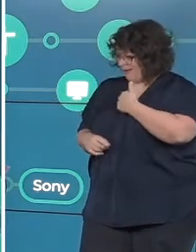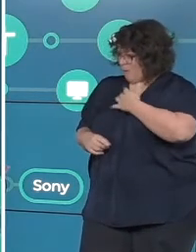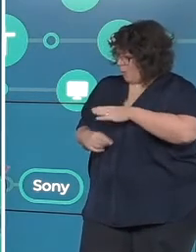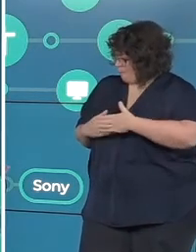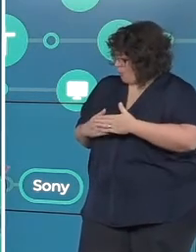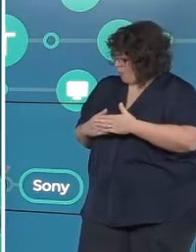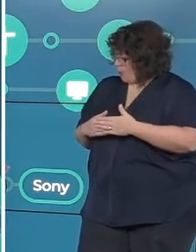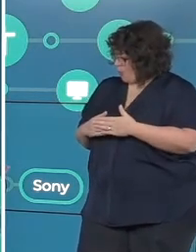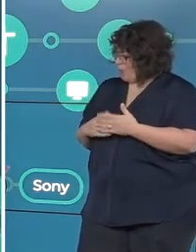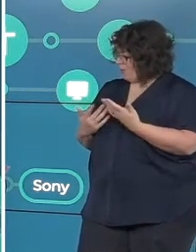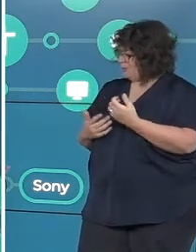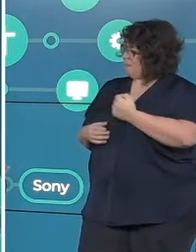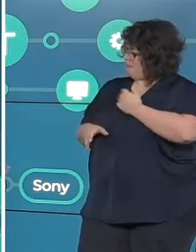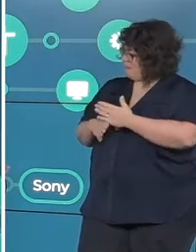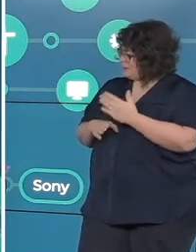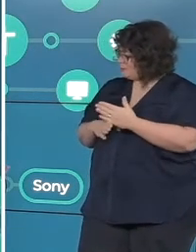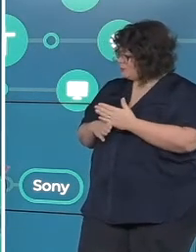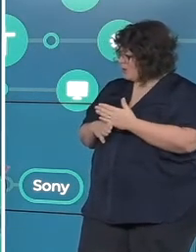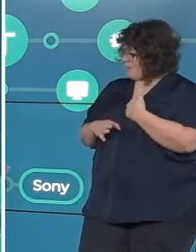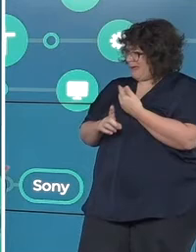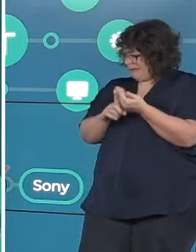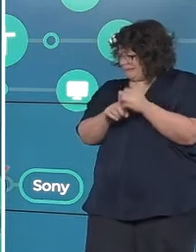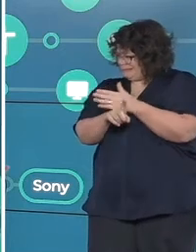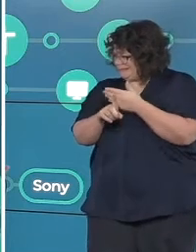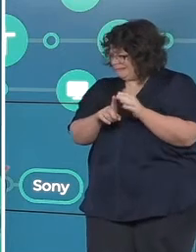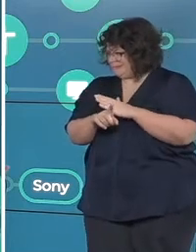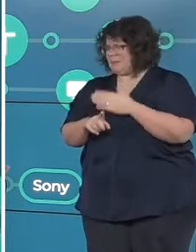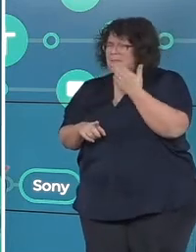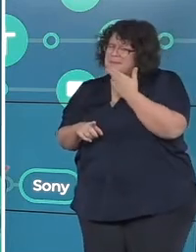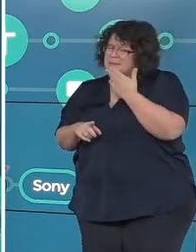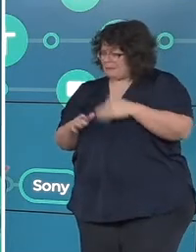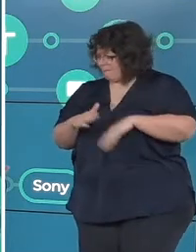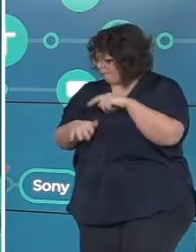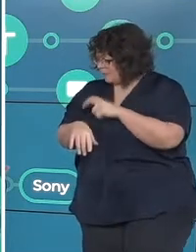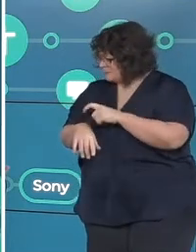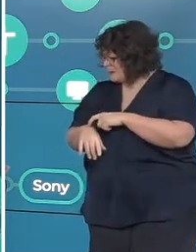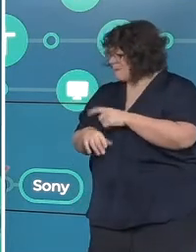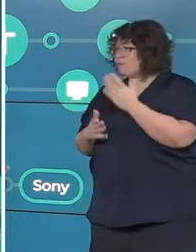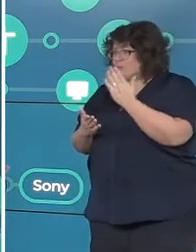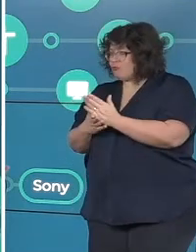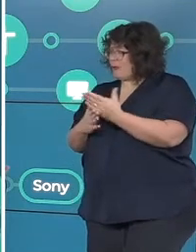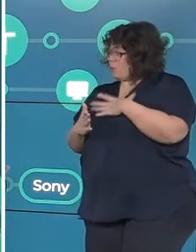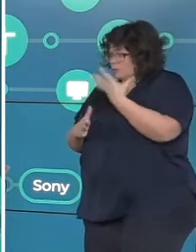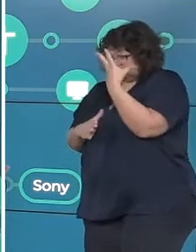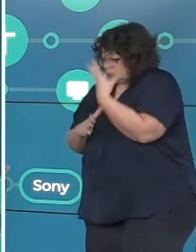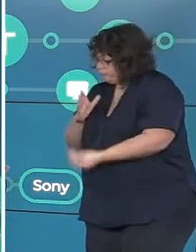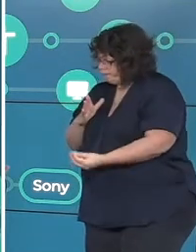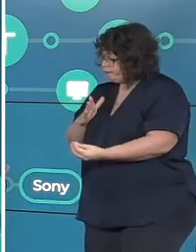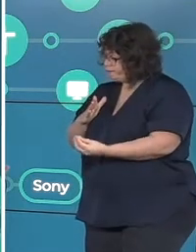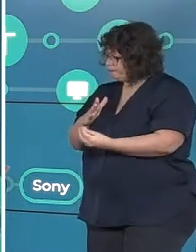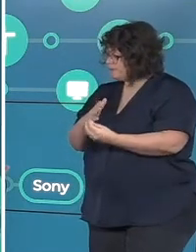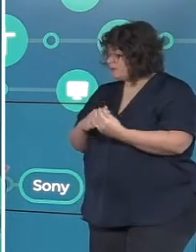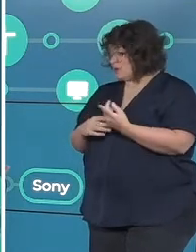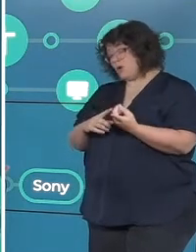do it full time and to really embrace it. And then that led to going back to product marketing at Apple to be the product